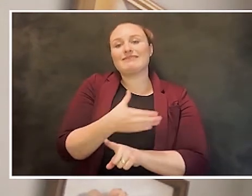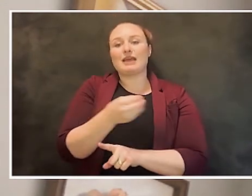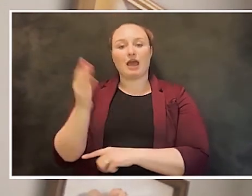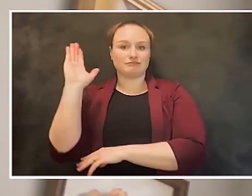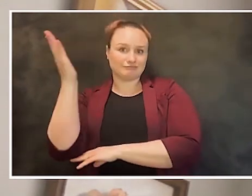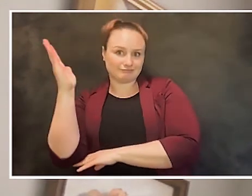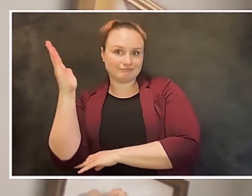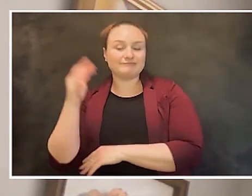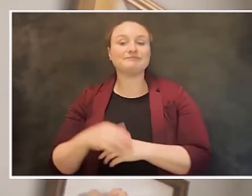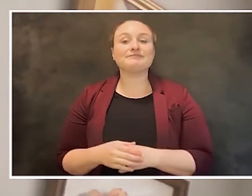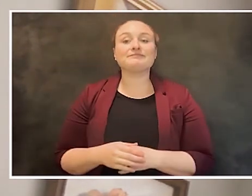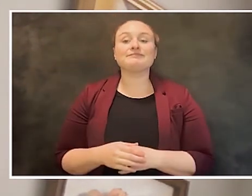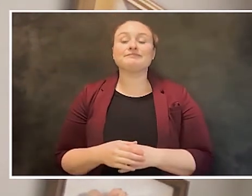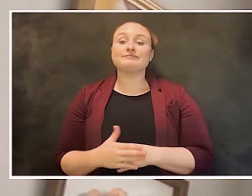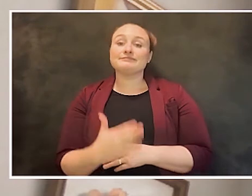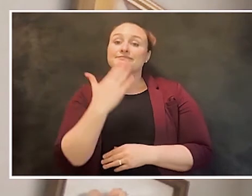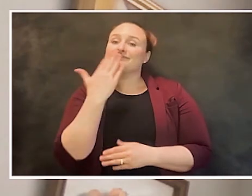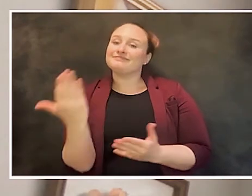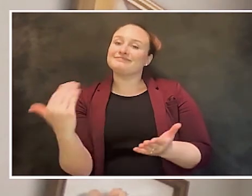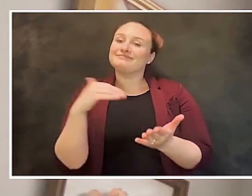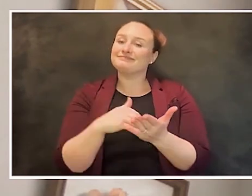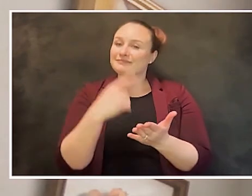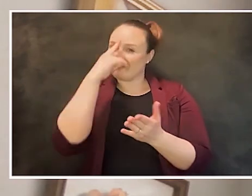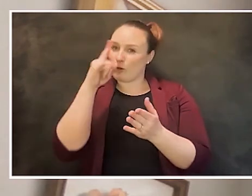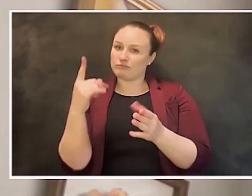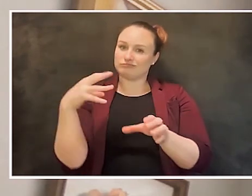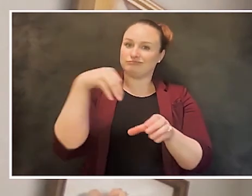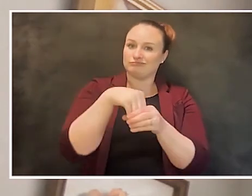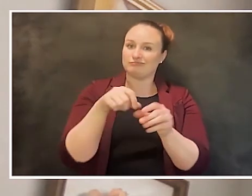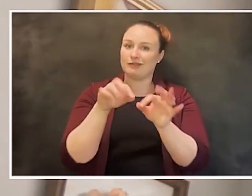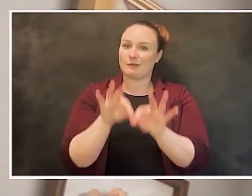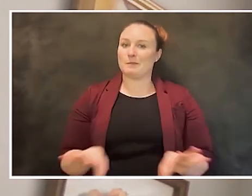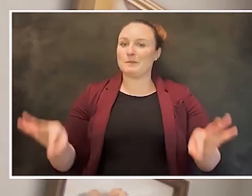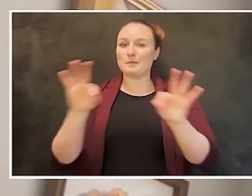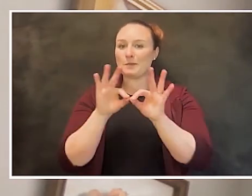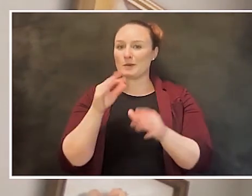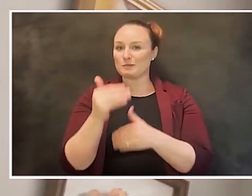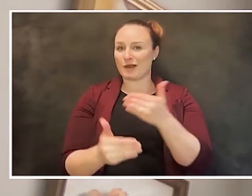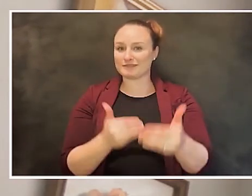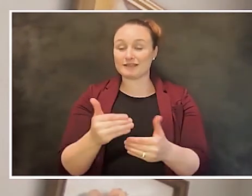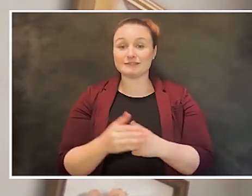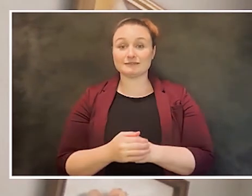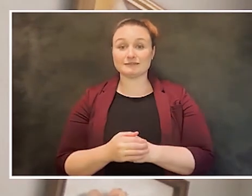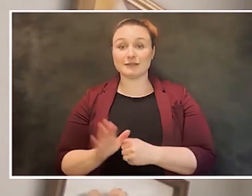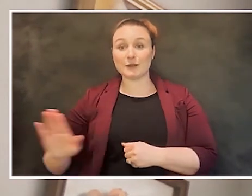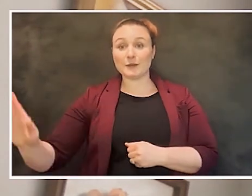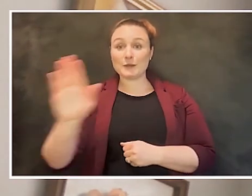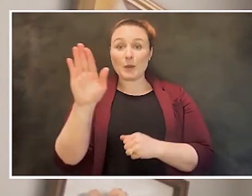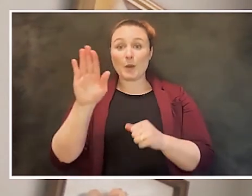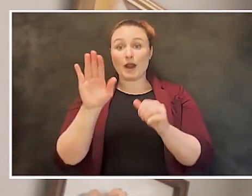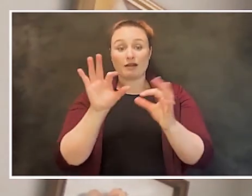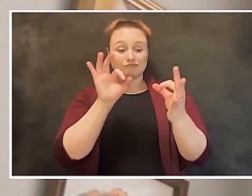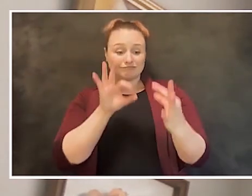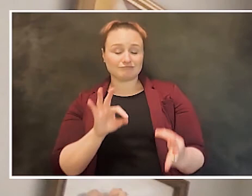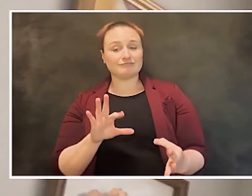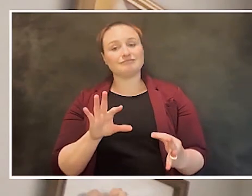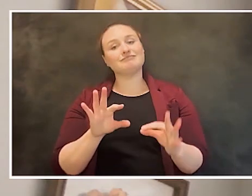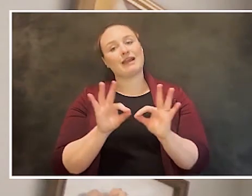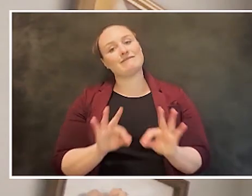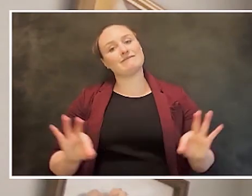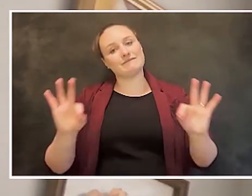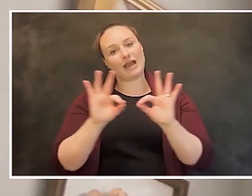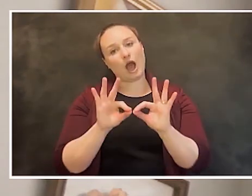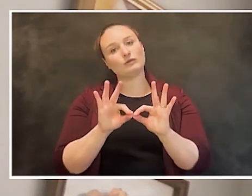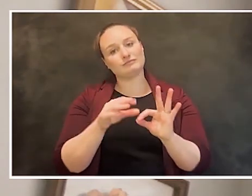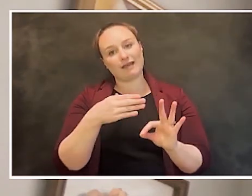Thank you again for being a part of this important process. Again, your input is valued and needed.